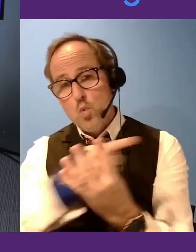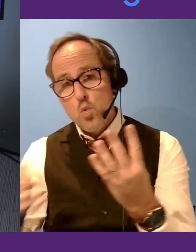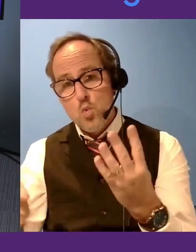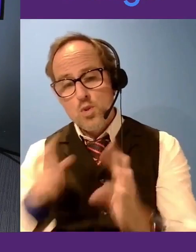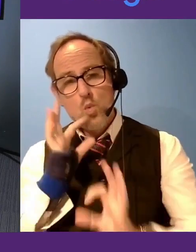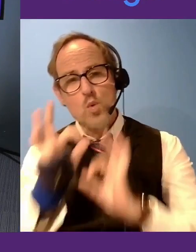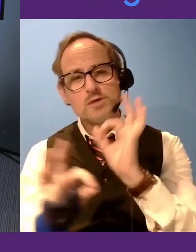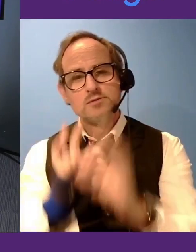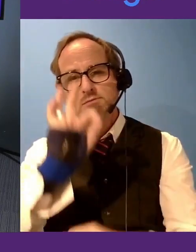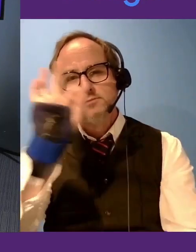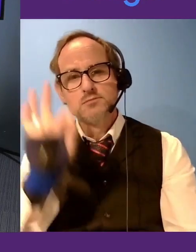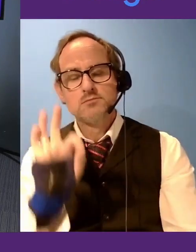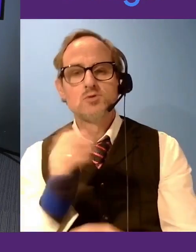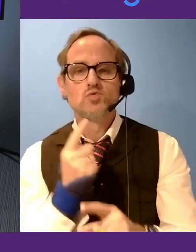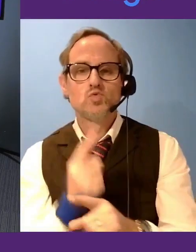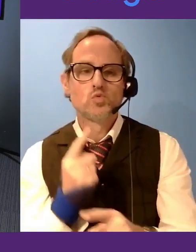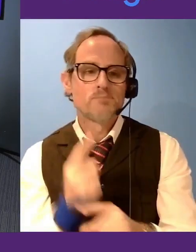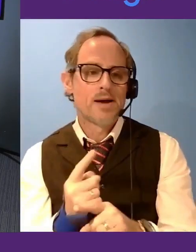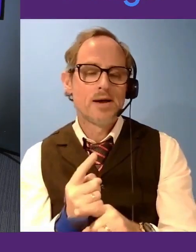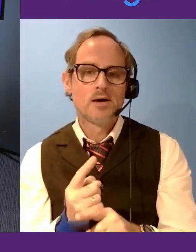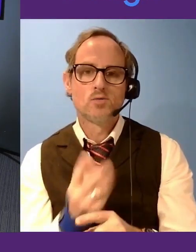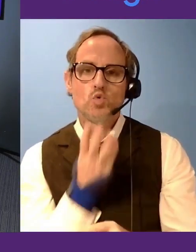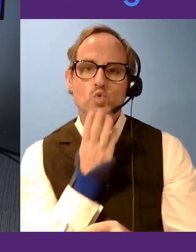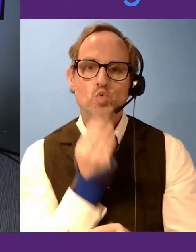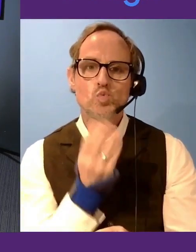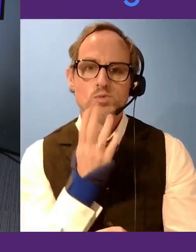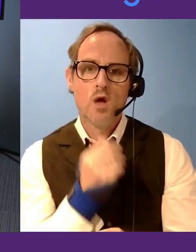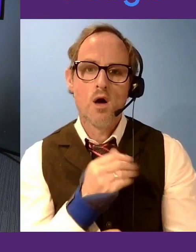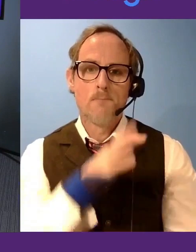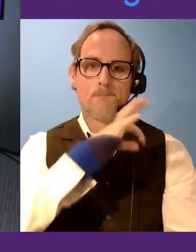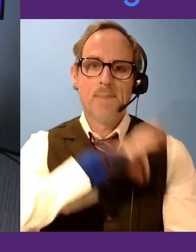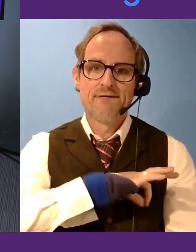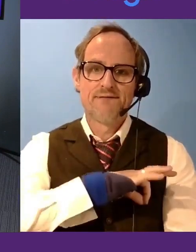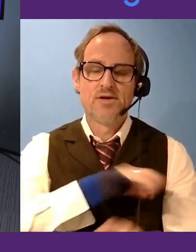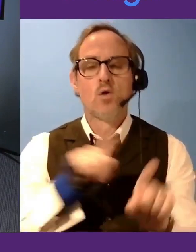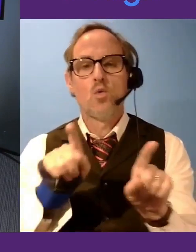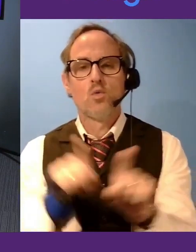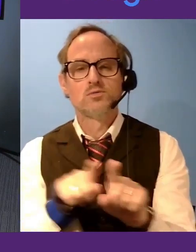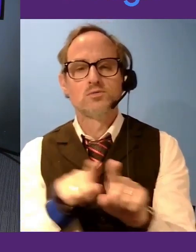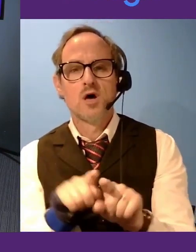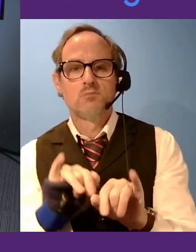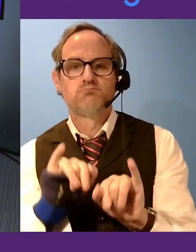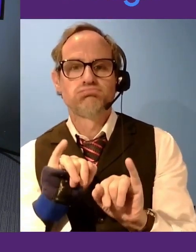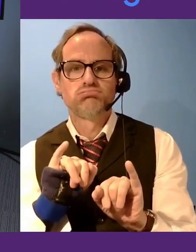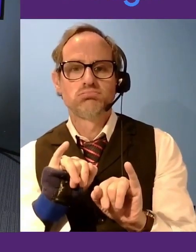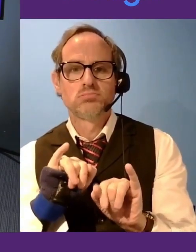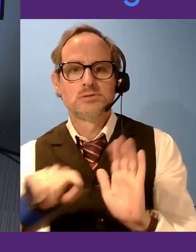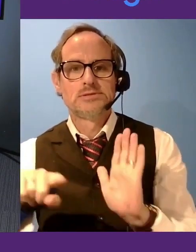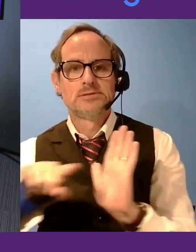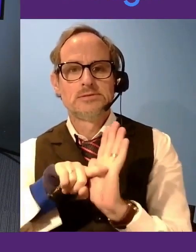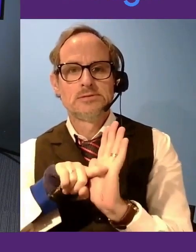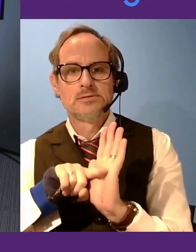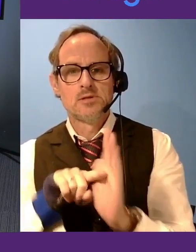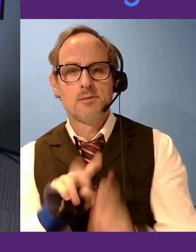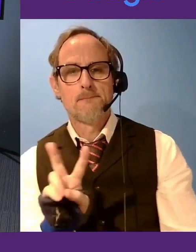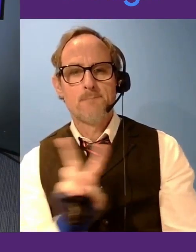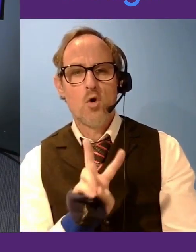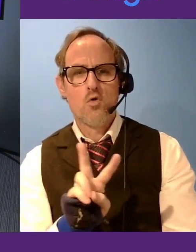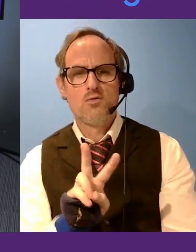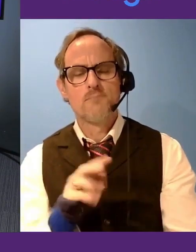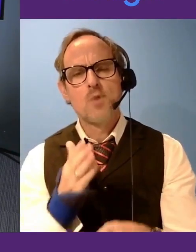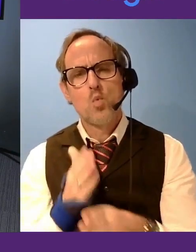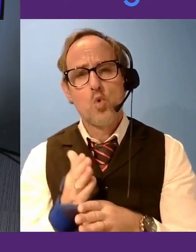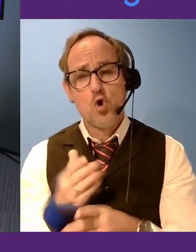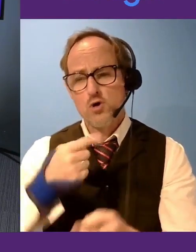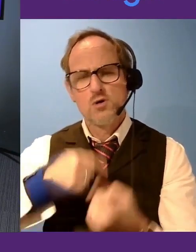around user pains and gains, as you said. In the work that we do, and I have a design background myself,